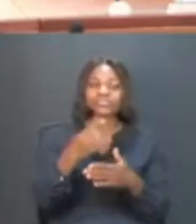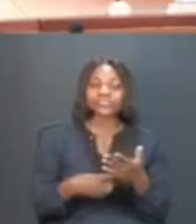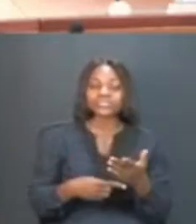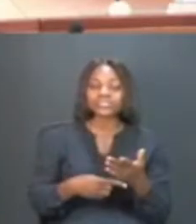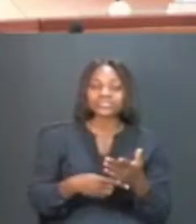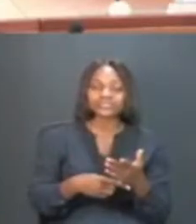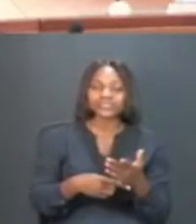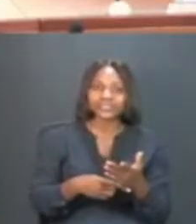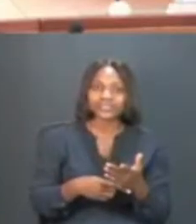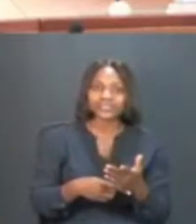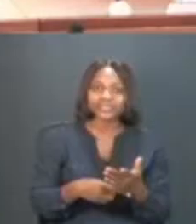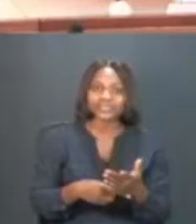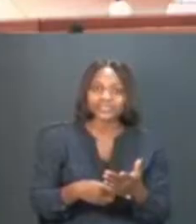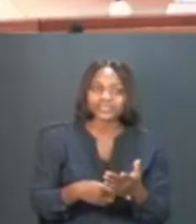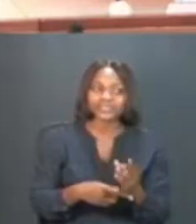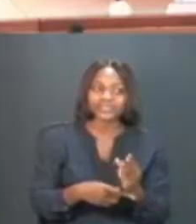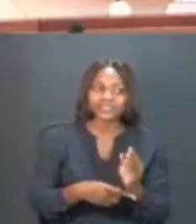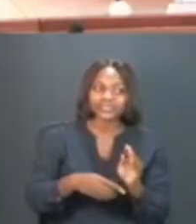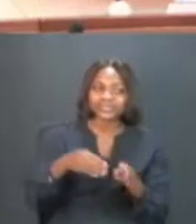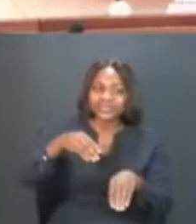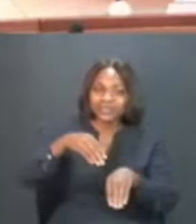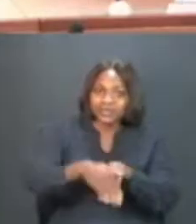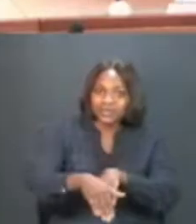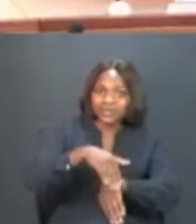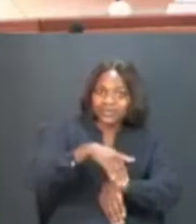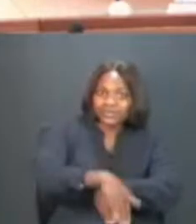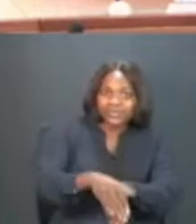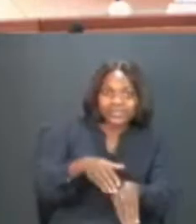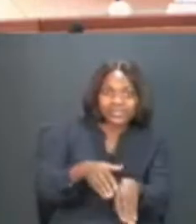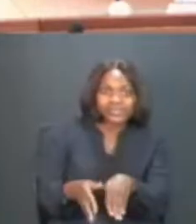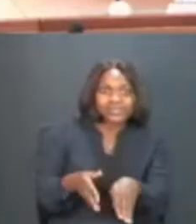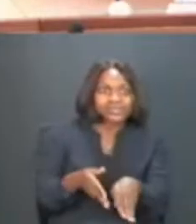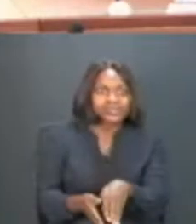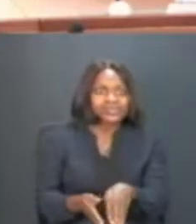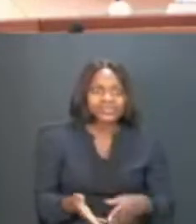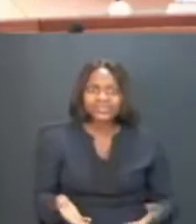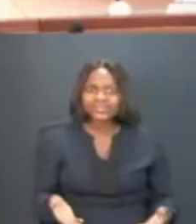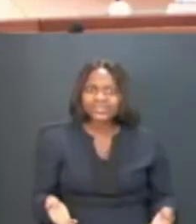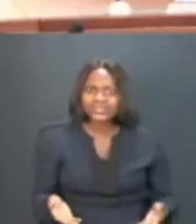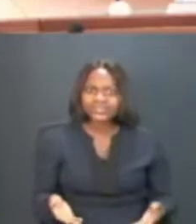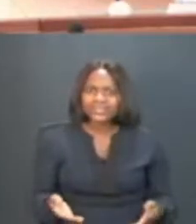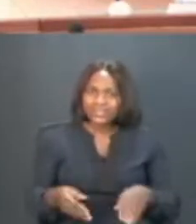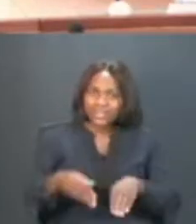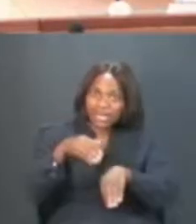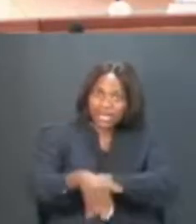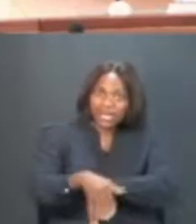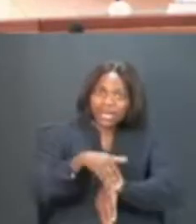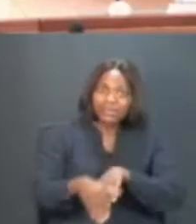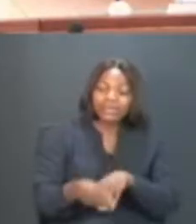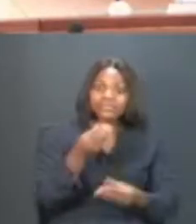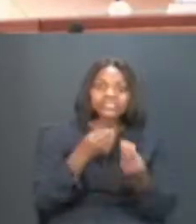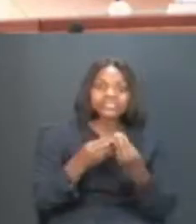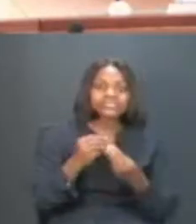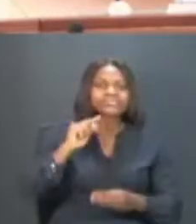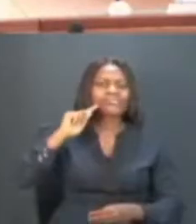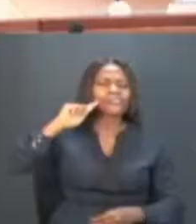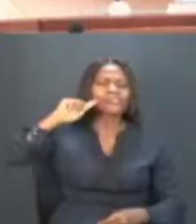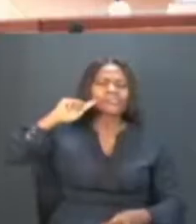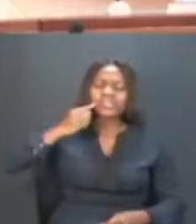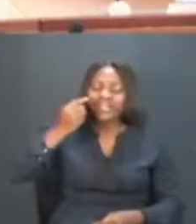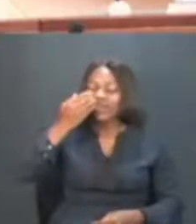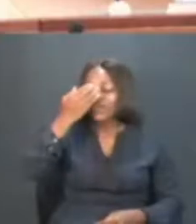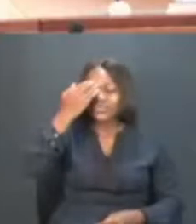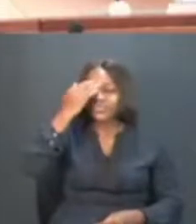pineapples. The pineapples we eat in this country are so sour. You don't know what is causing